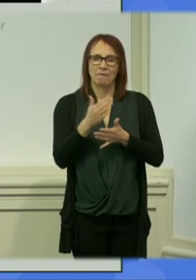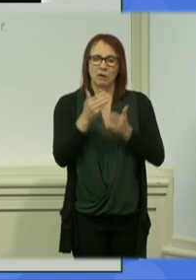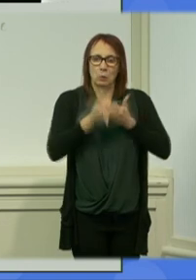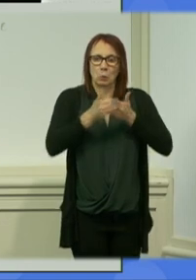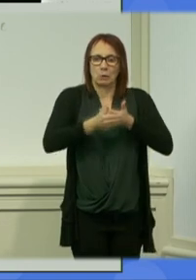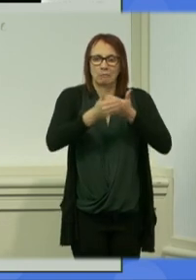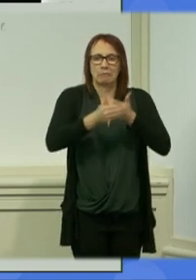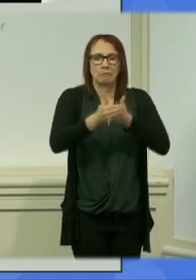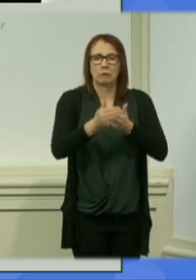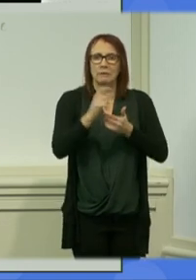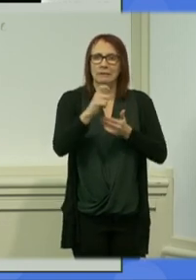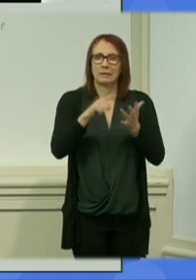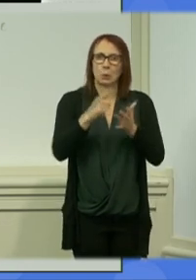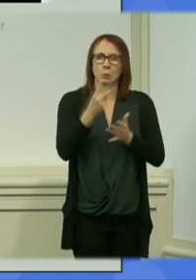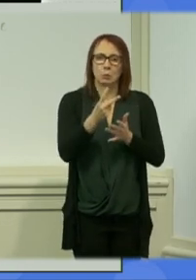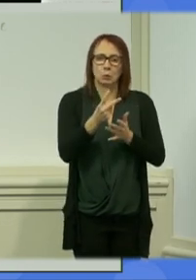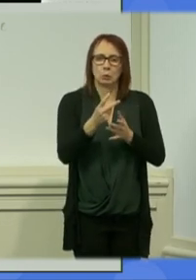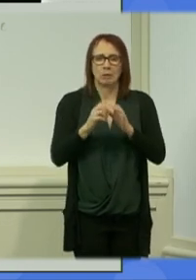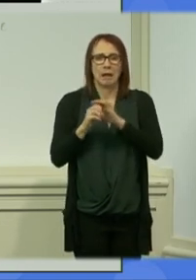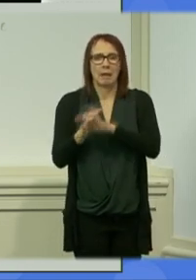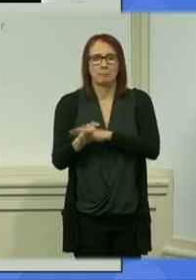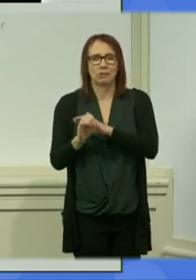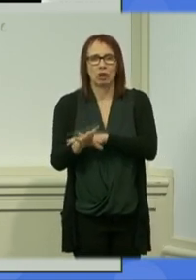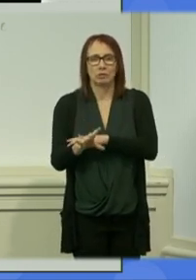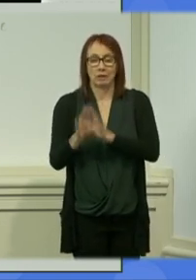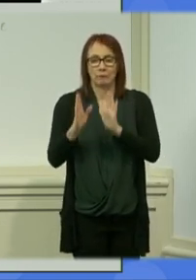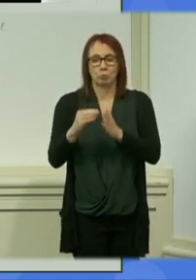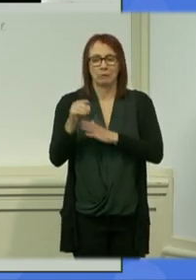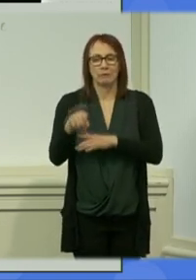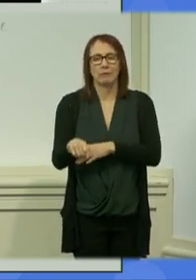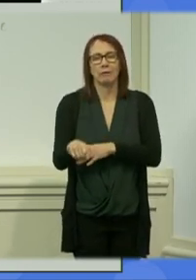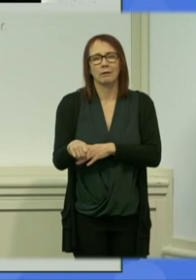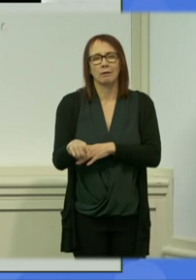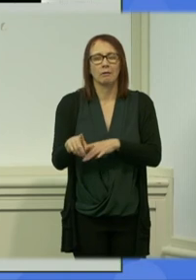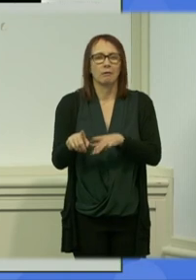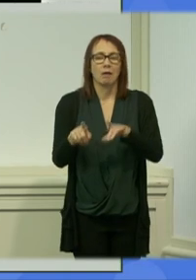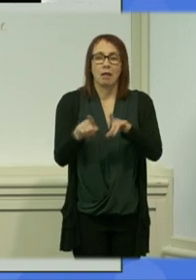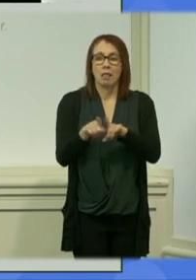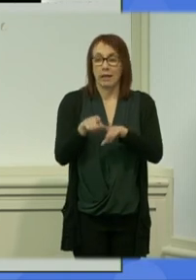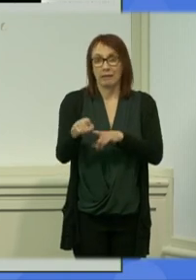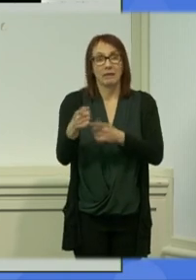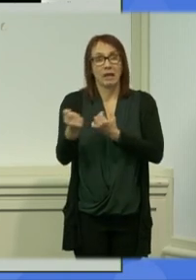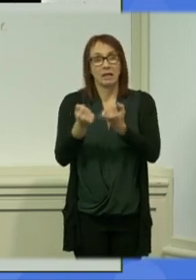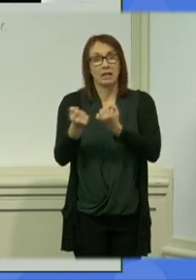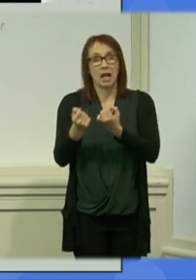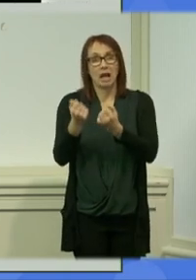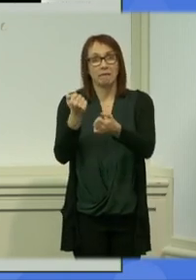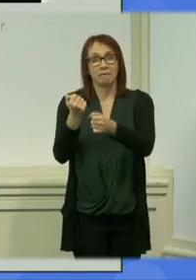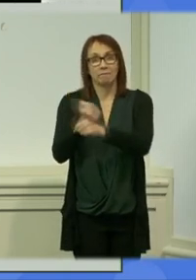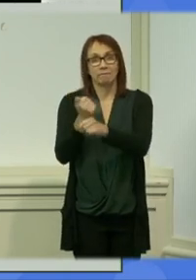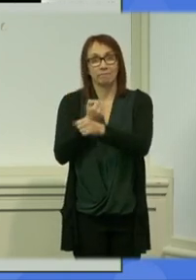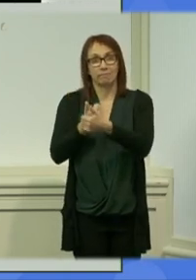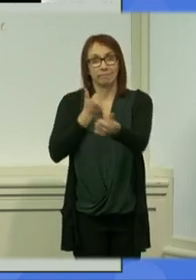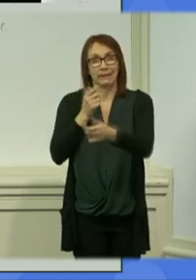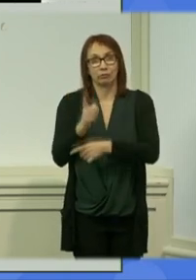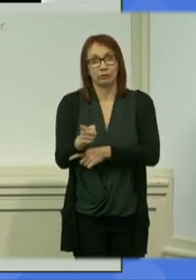example, CO2 emissions. And the corollary here would be the example of the pollution in the factory. I said a carbon tax